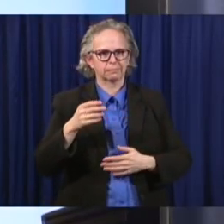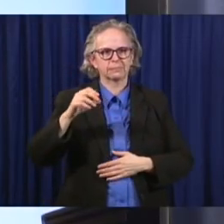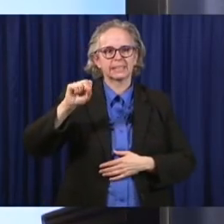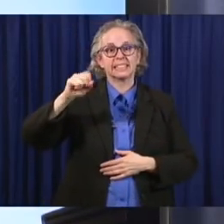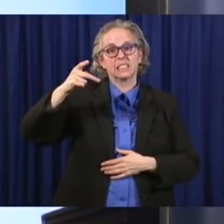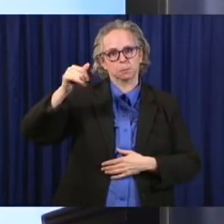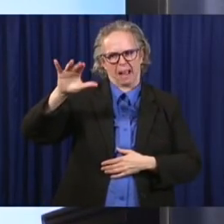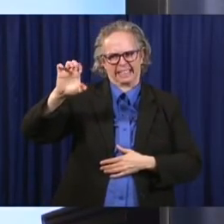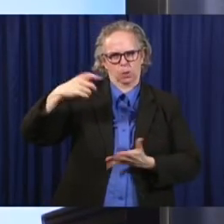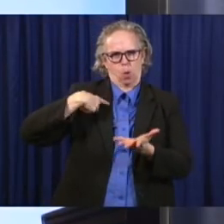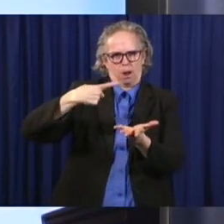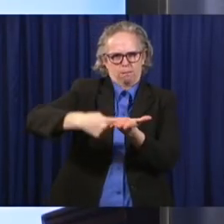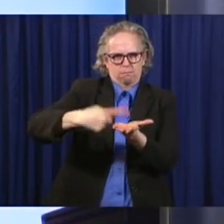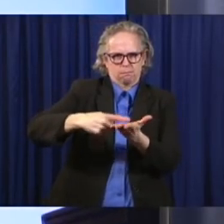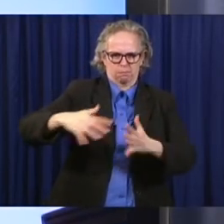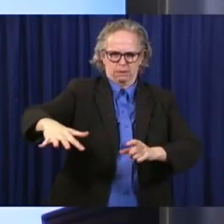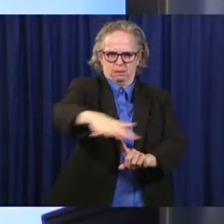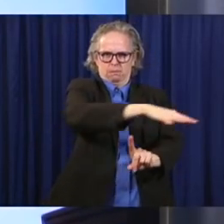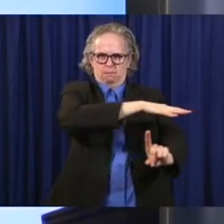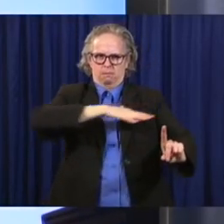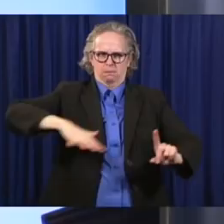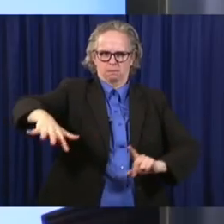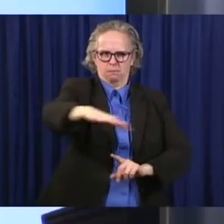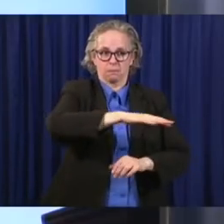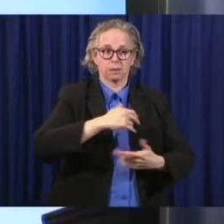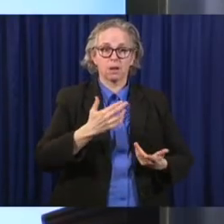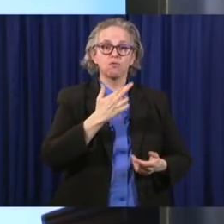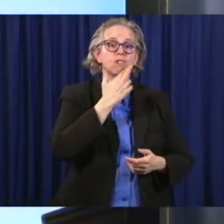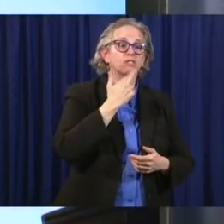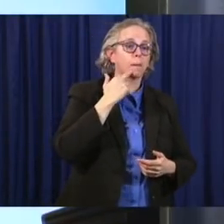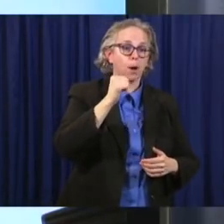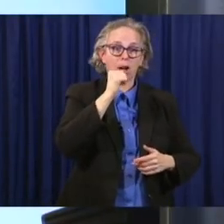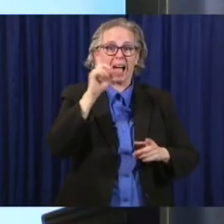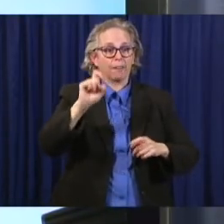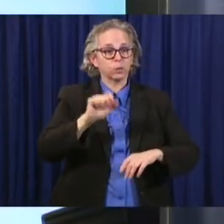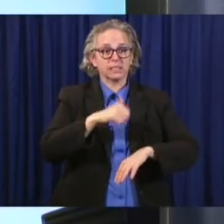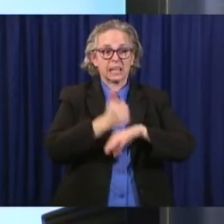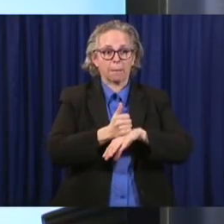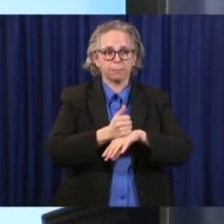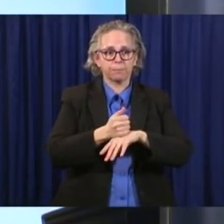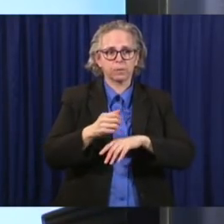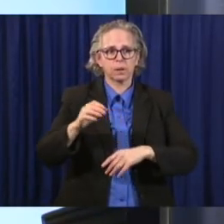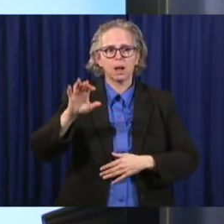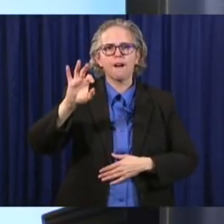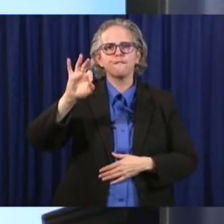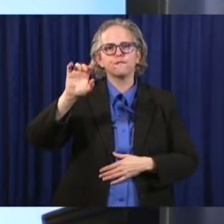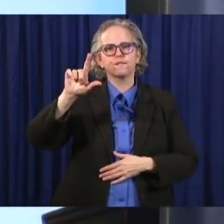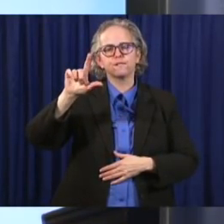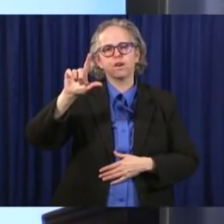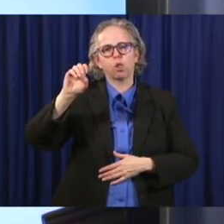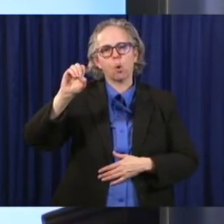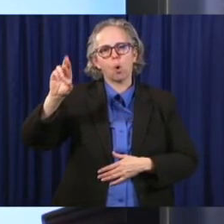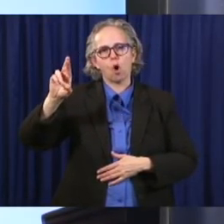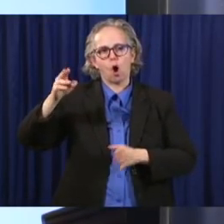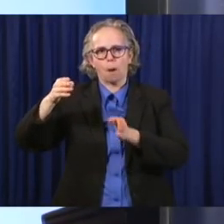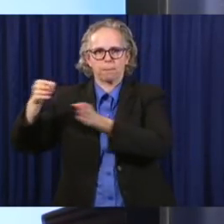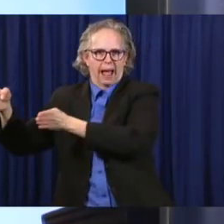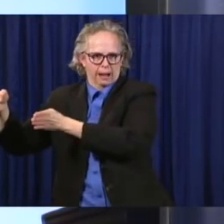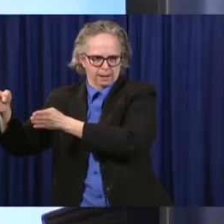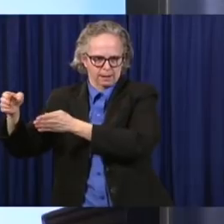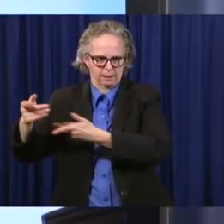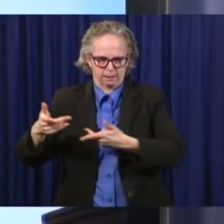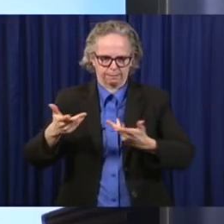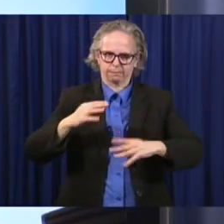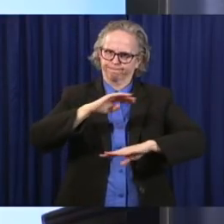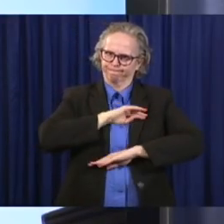asked to create a floor plan that it complies with current social distancing guidelines. For example, under the current mandate, there are parties